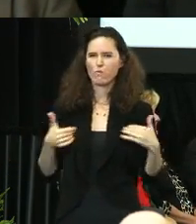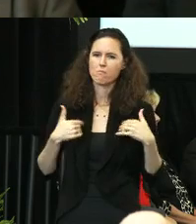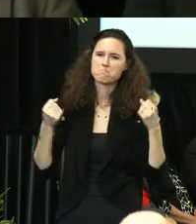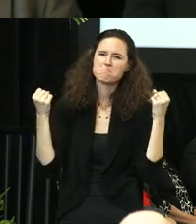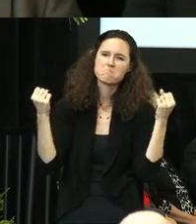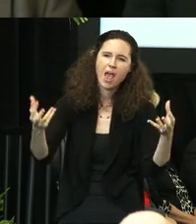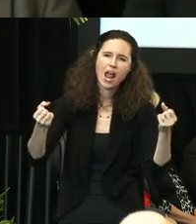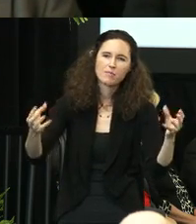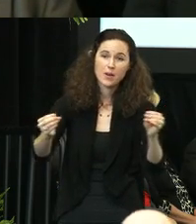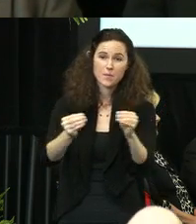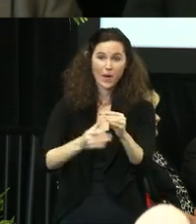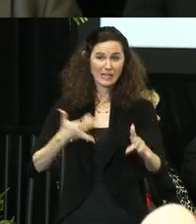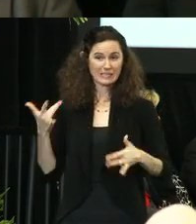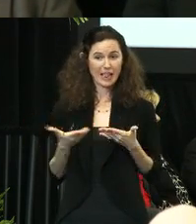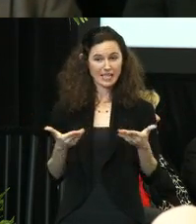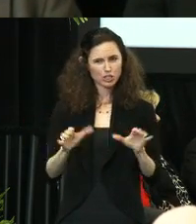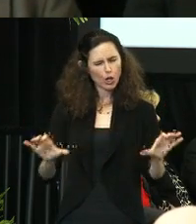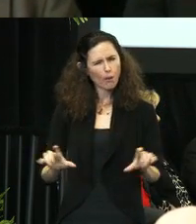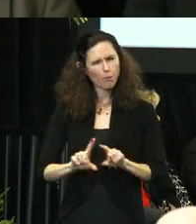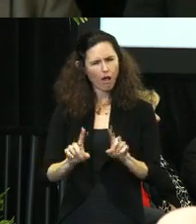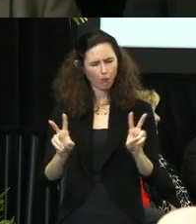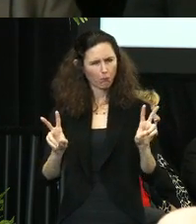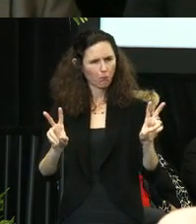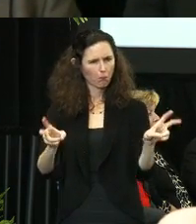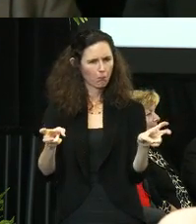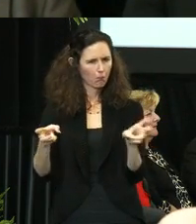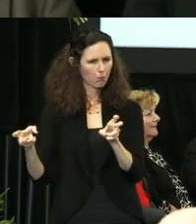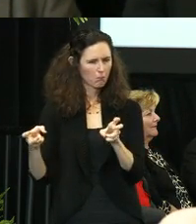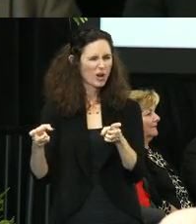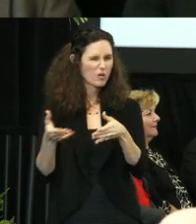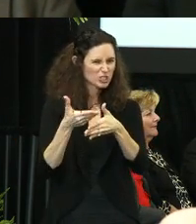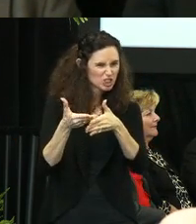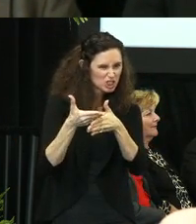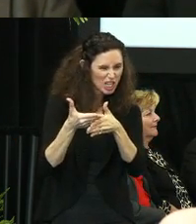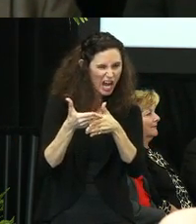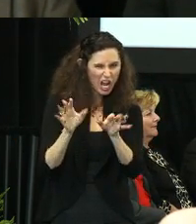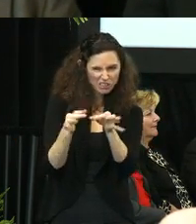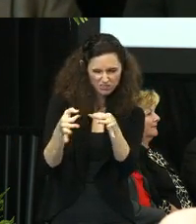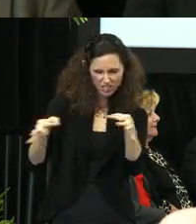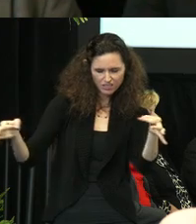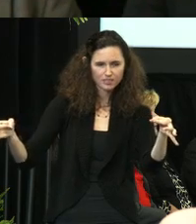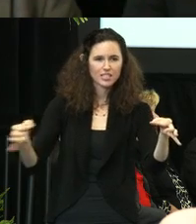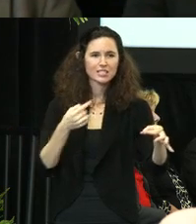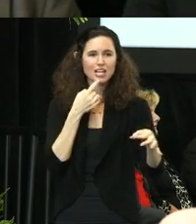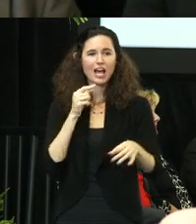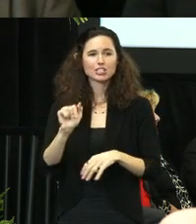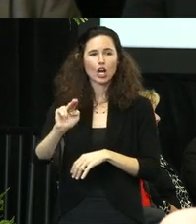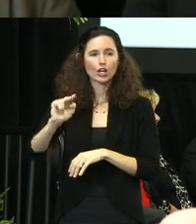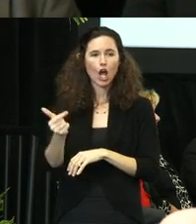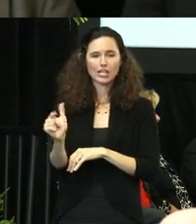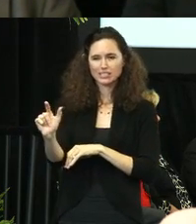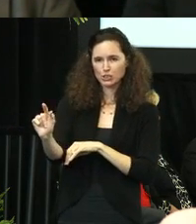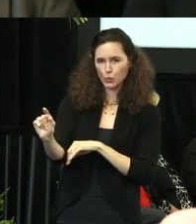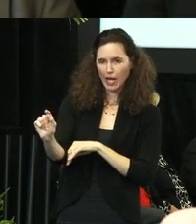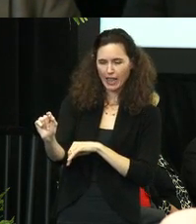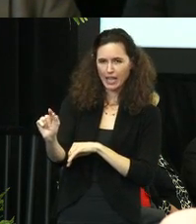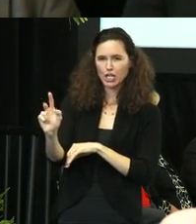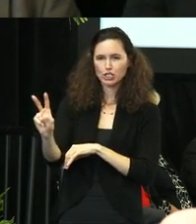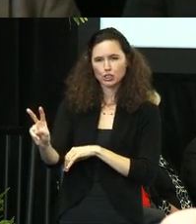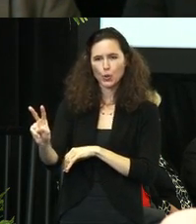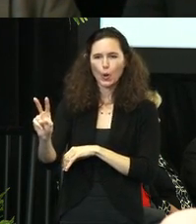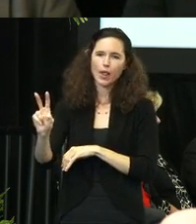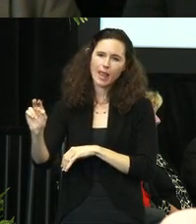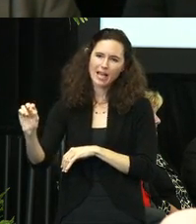more exciting things to do, but let me read just a bit of it. A small excerpt states, whereas on August 20,